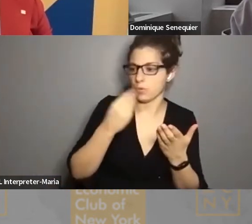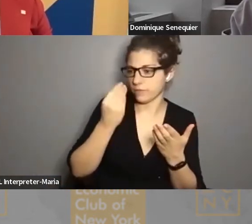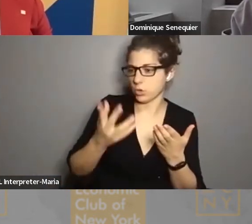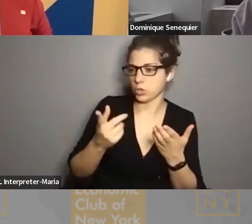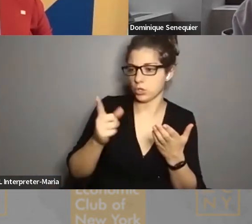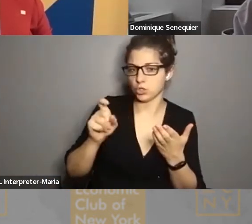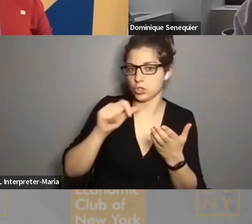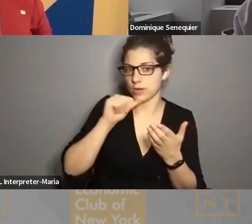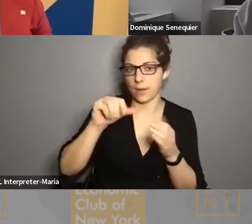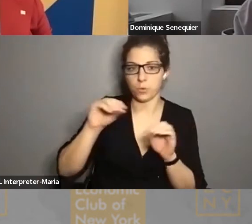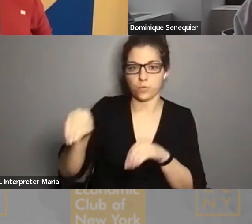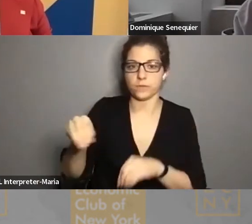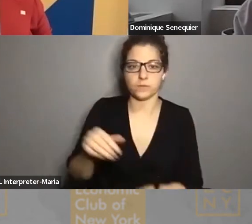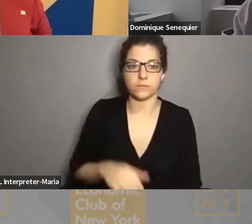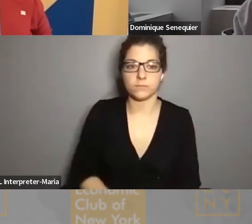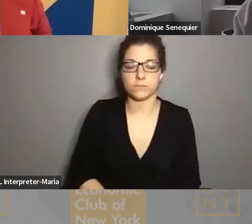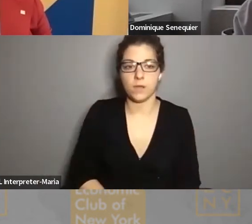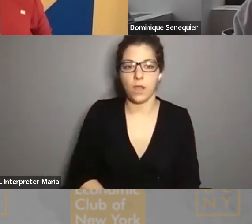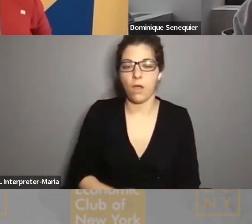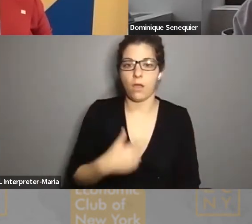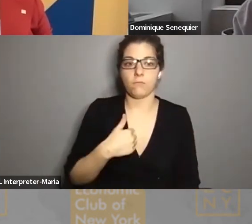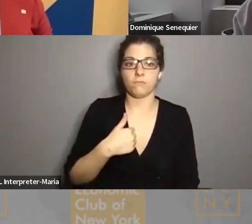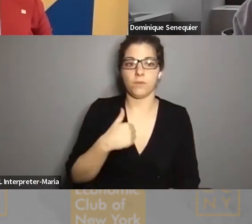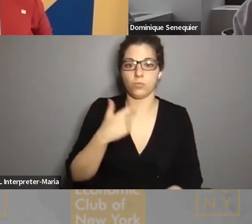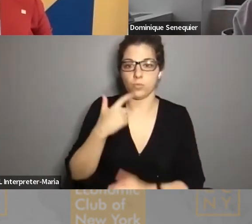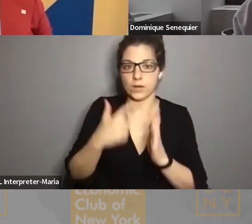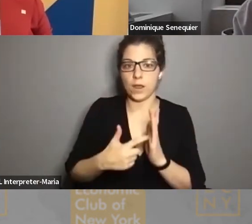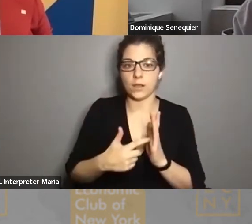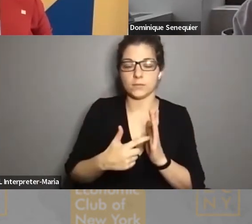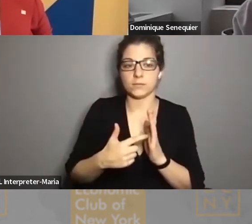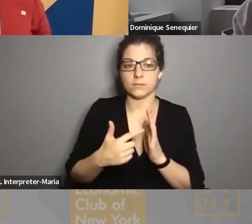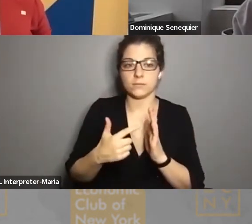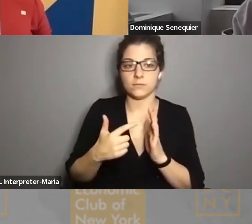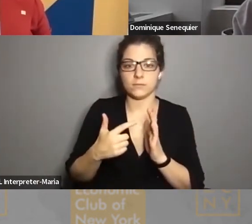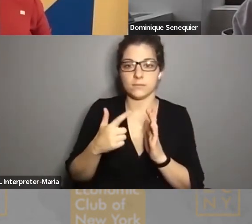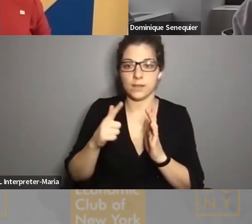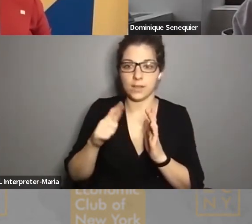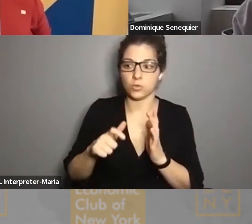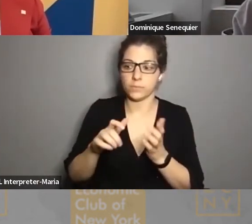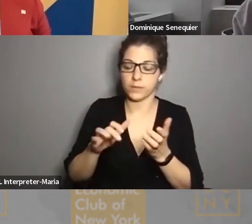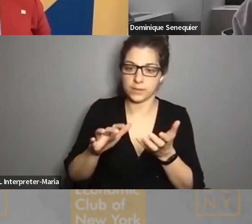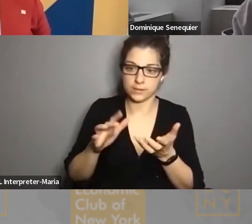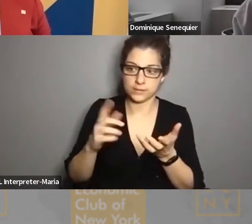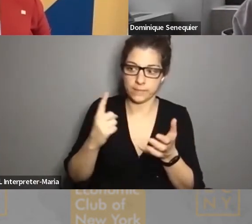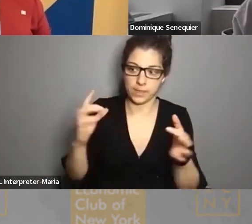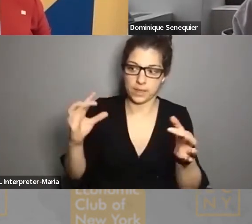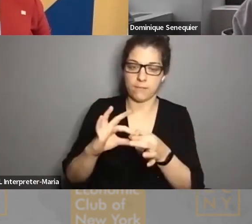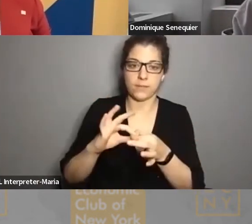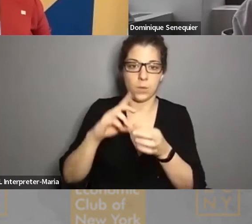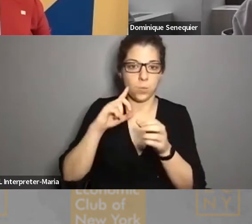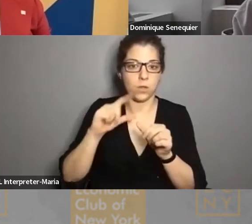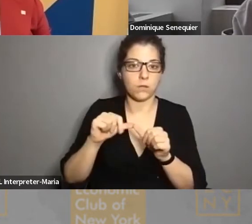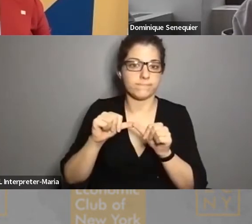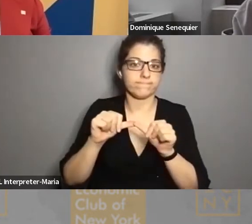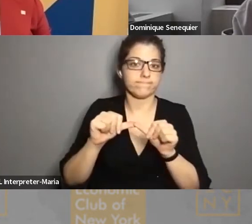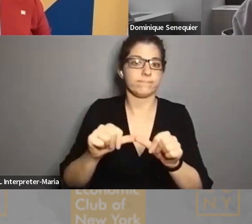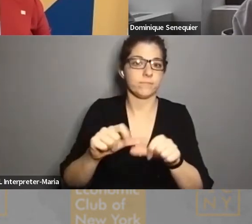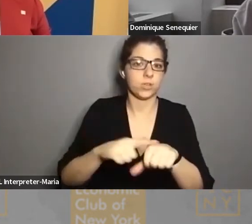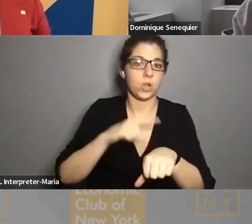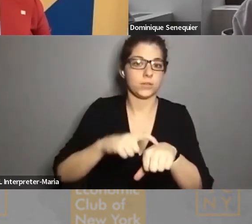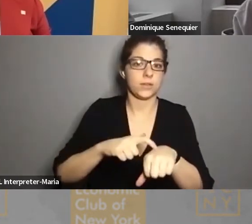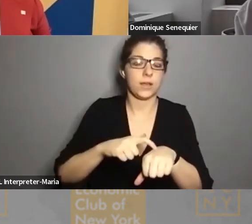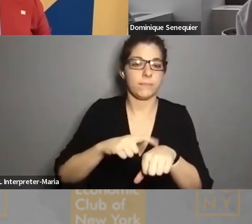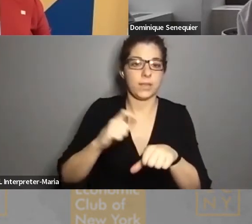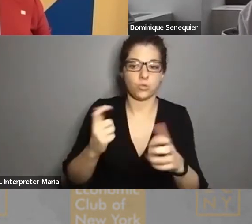shouldn't make the move. I mean, I do recognize that, you know, it has to be a marriage that's going to last for a long time. And so it has to